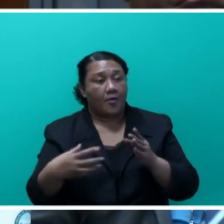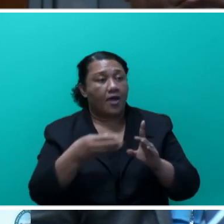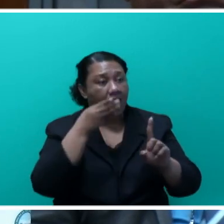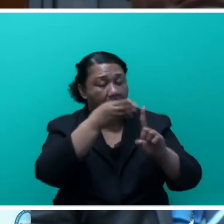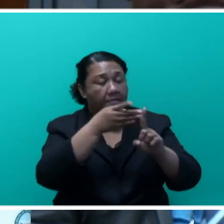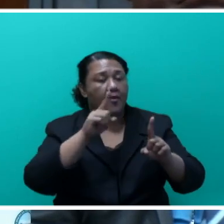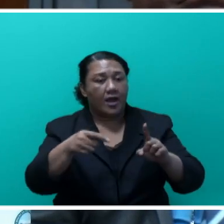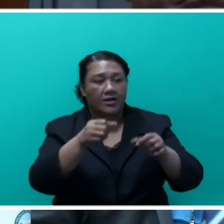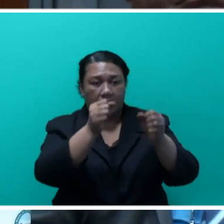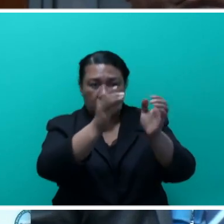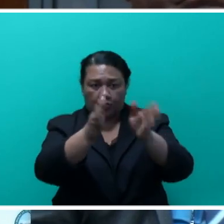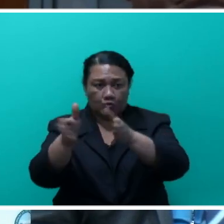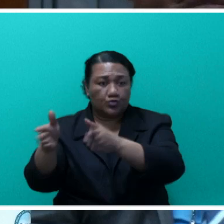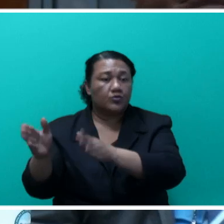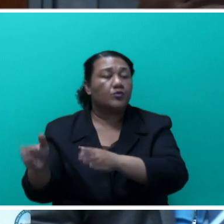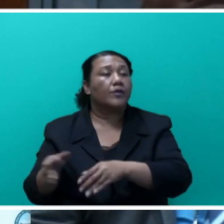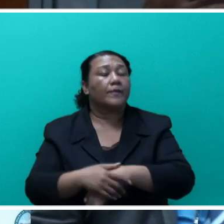structured strategic document,